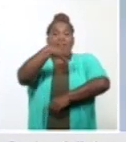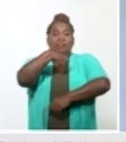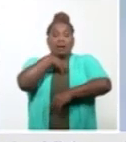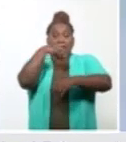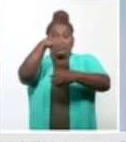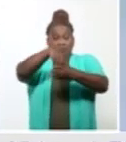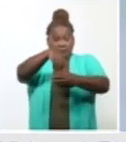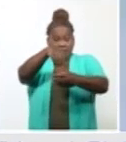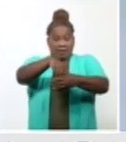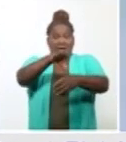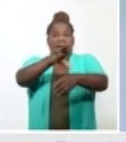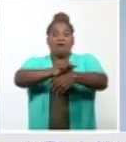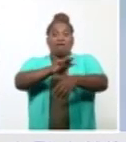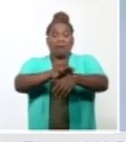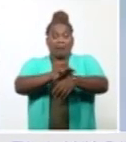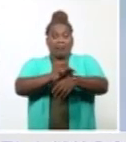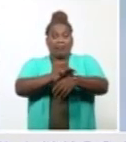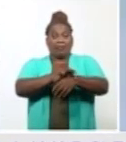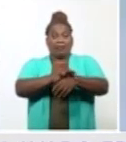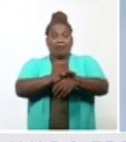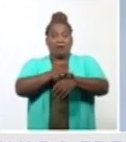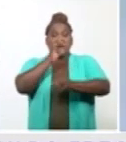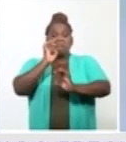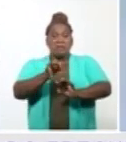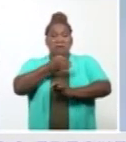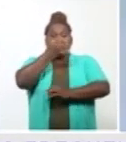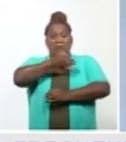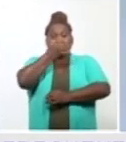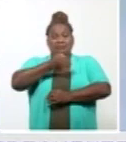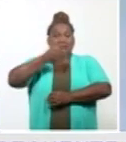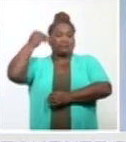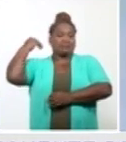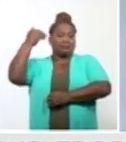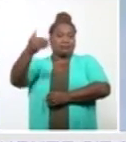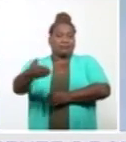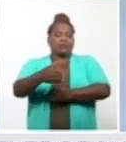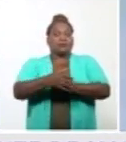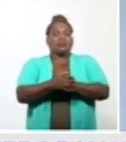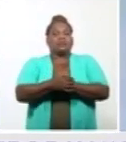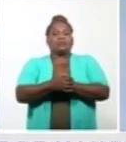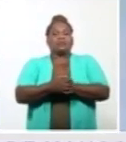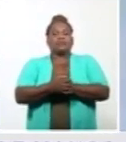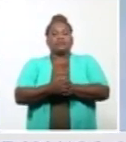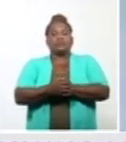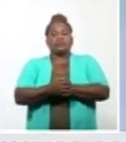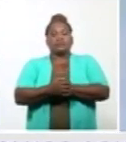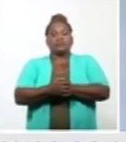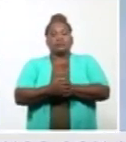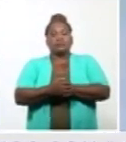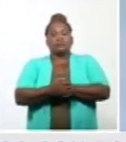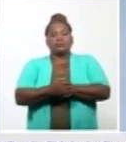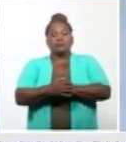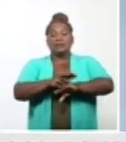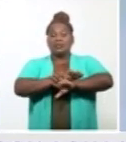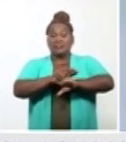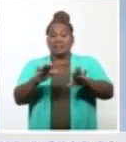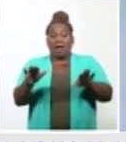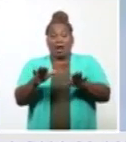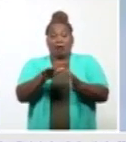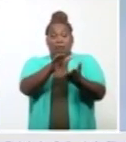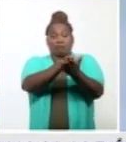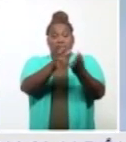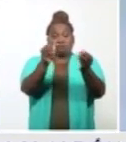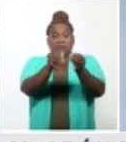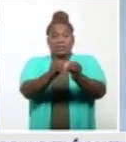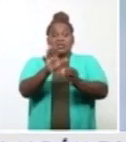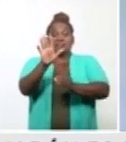the 185 countries we have been mentioning for several days now with cases of